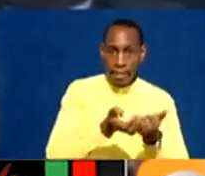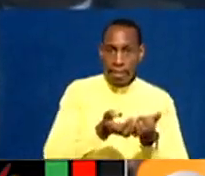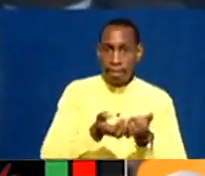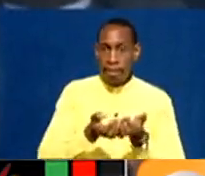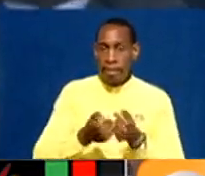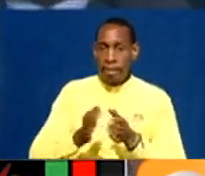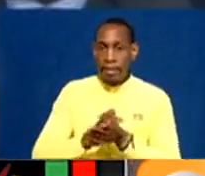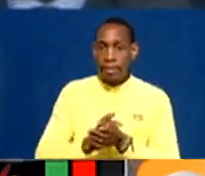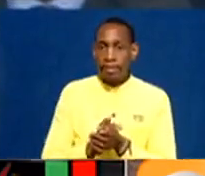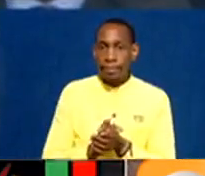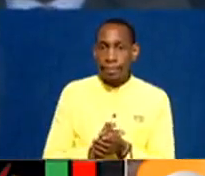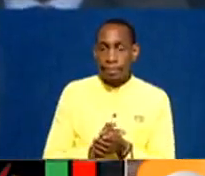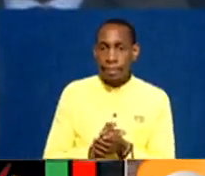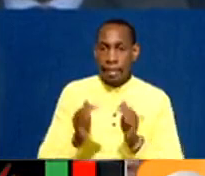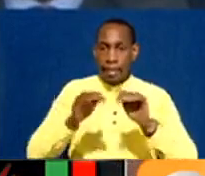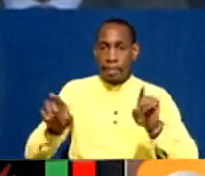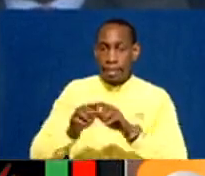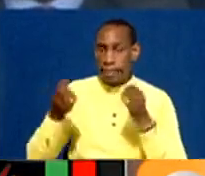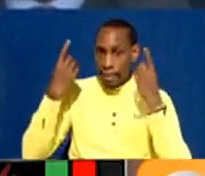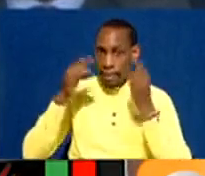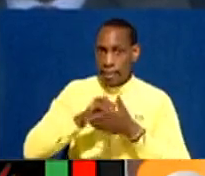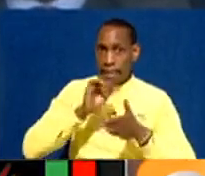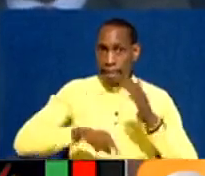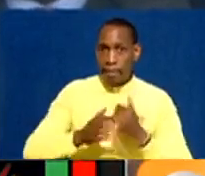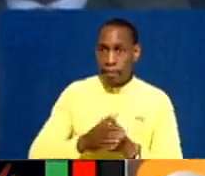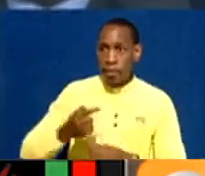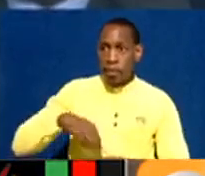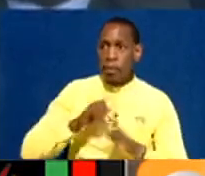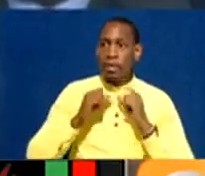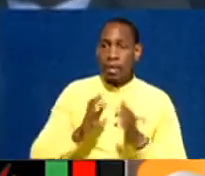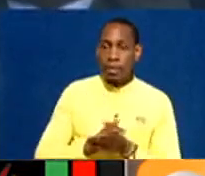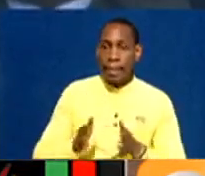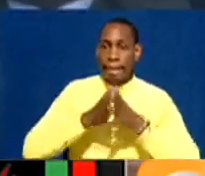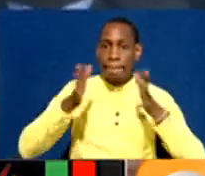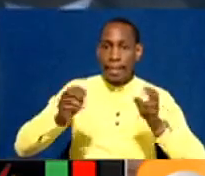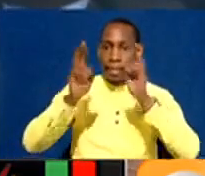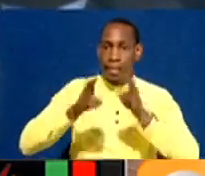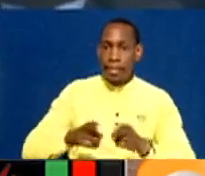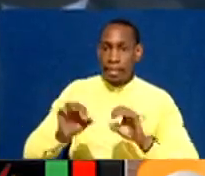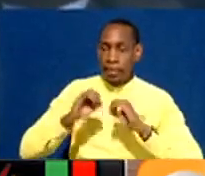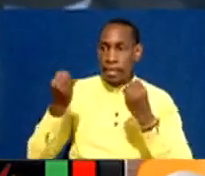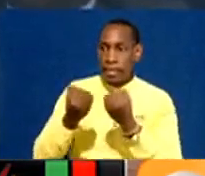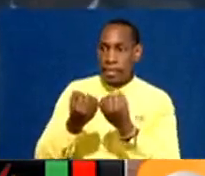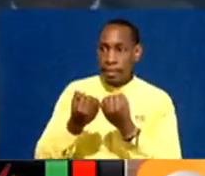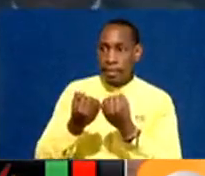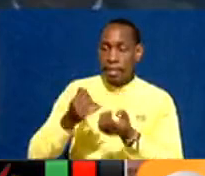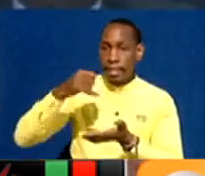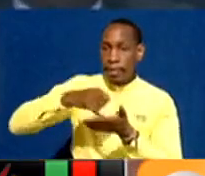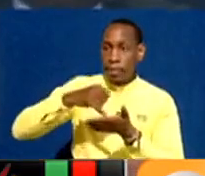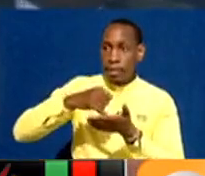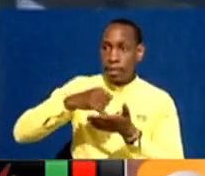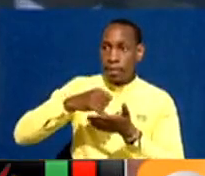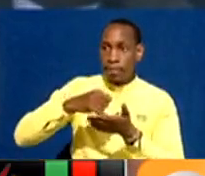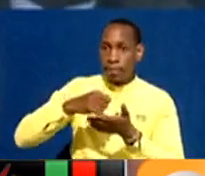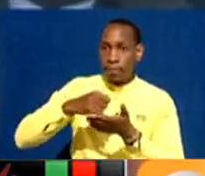multilateral levels appreciating that we are host to major international agencies including